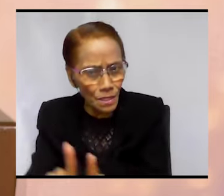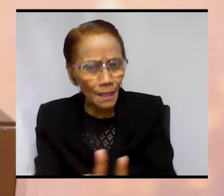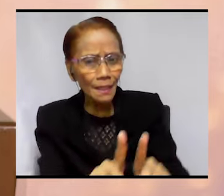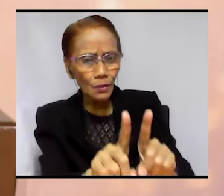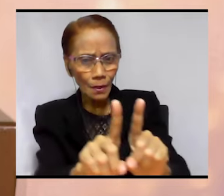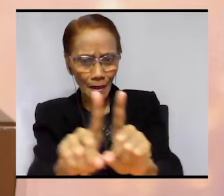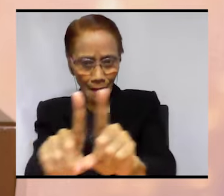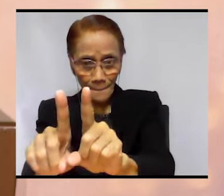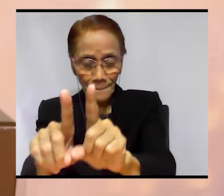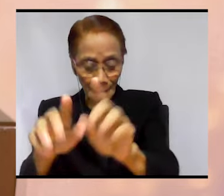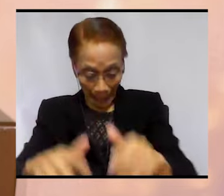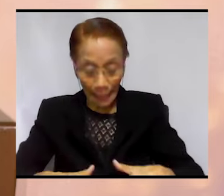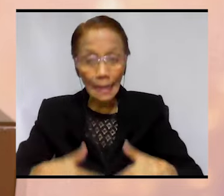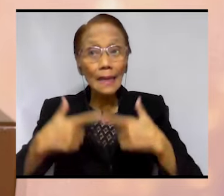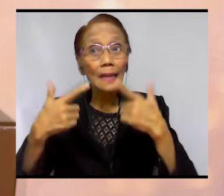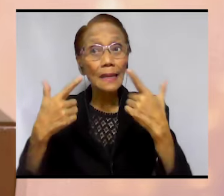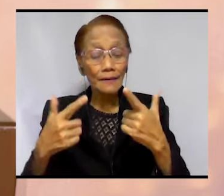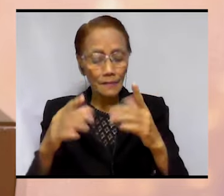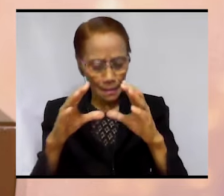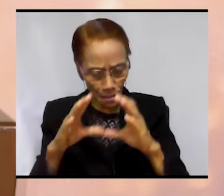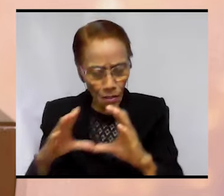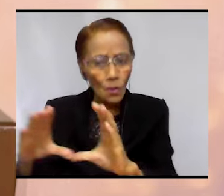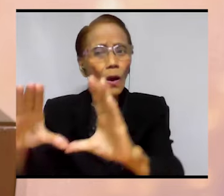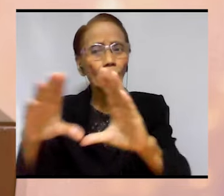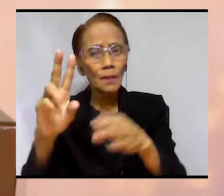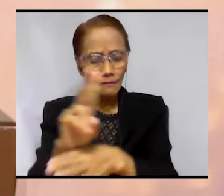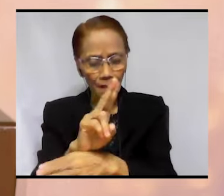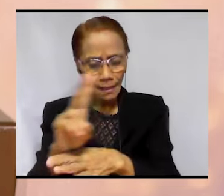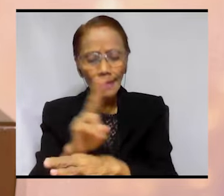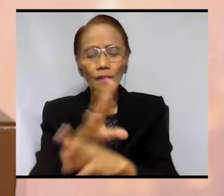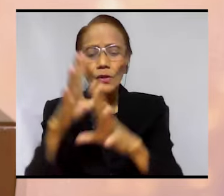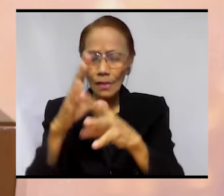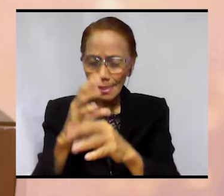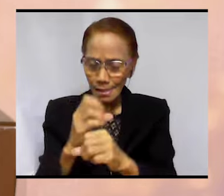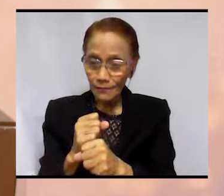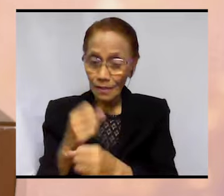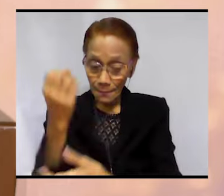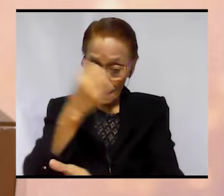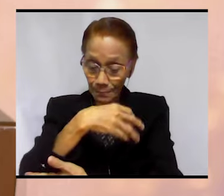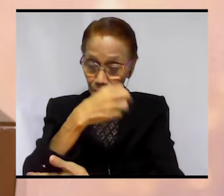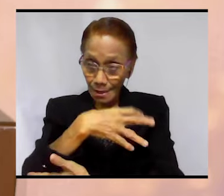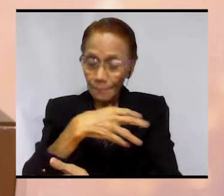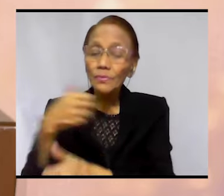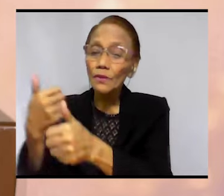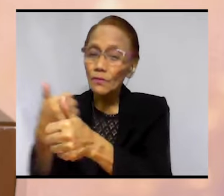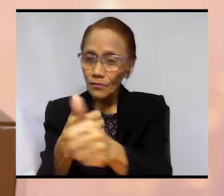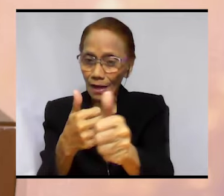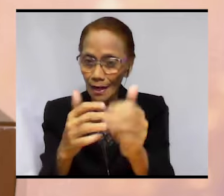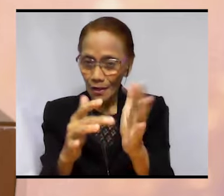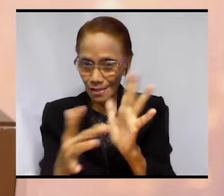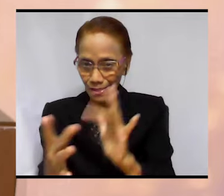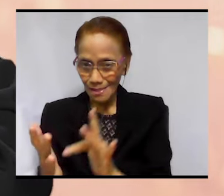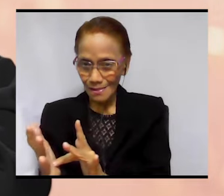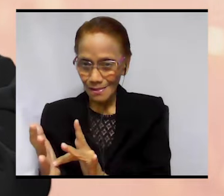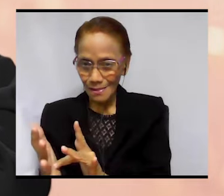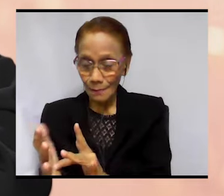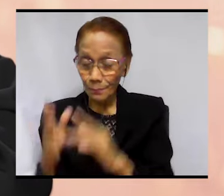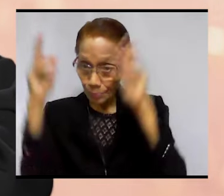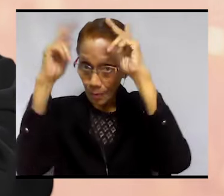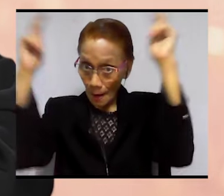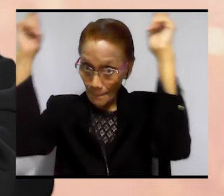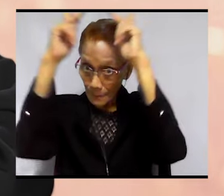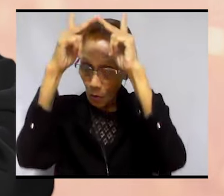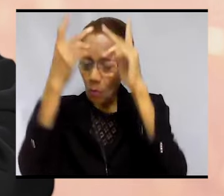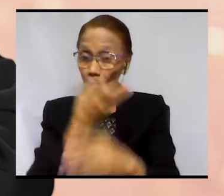them in living our common vocation received in baptism to follow Jesus.